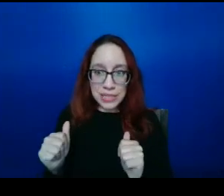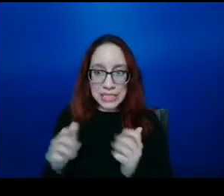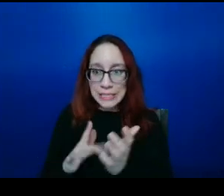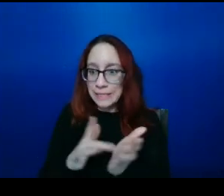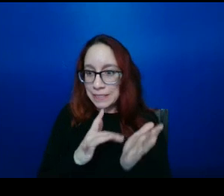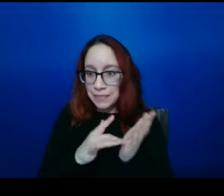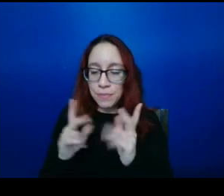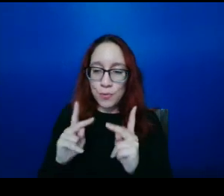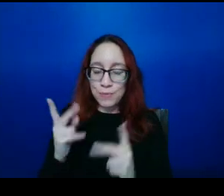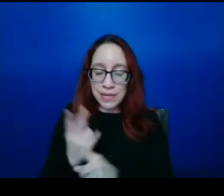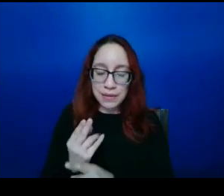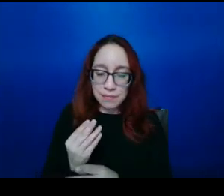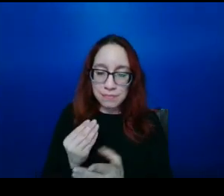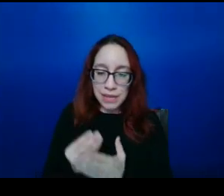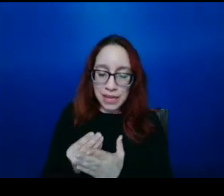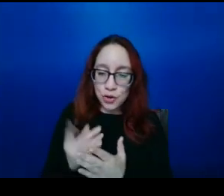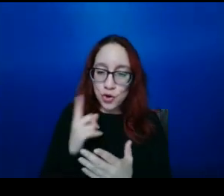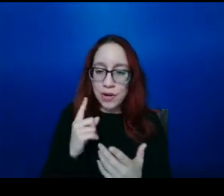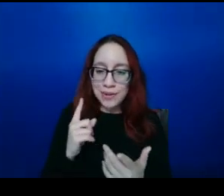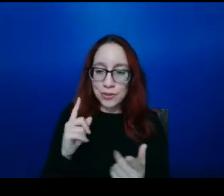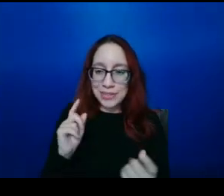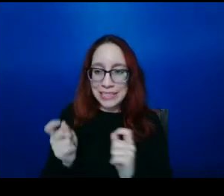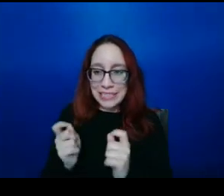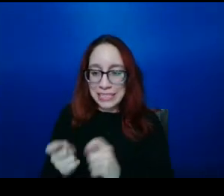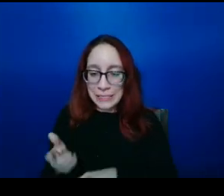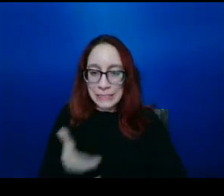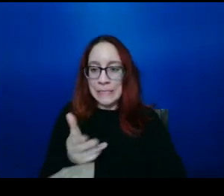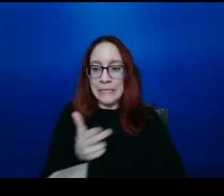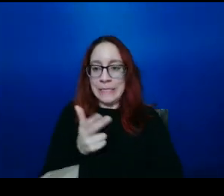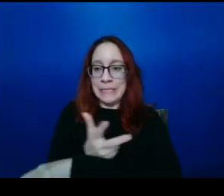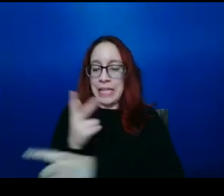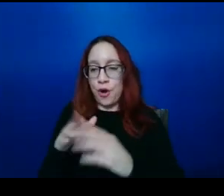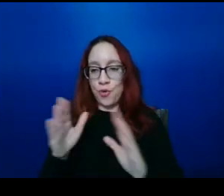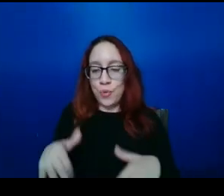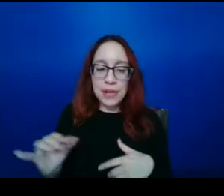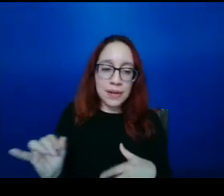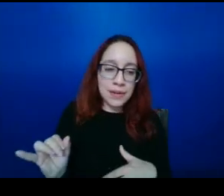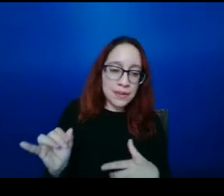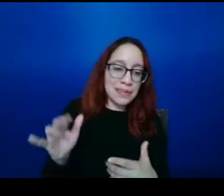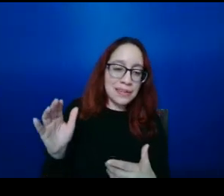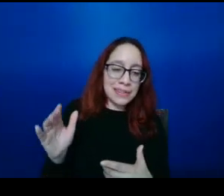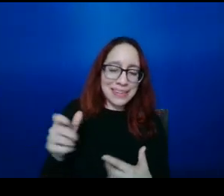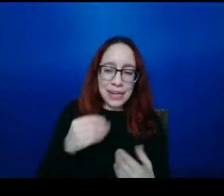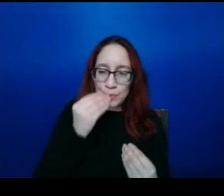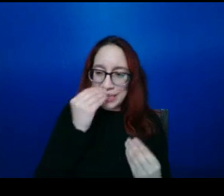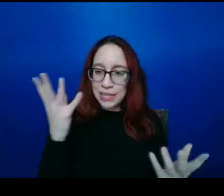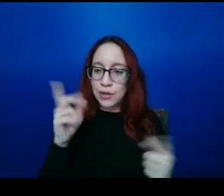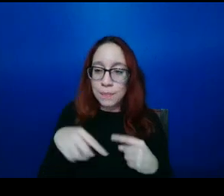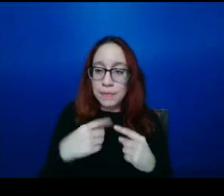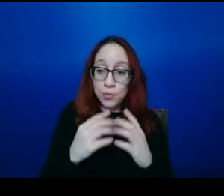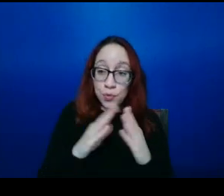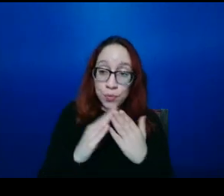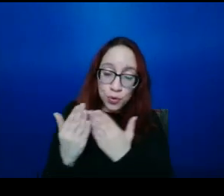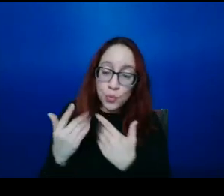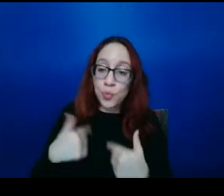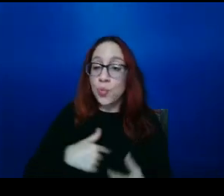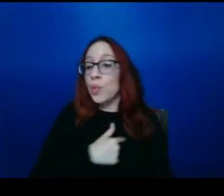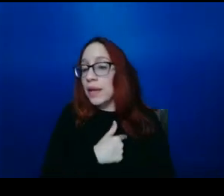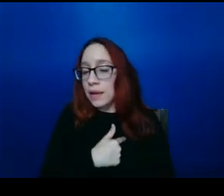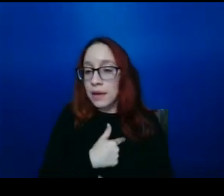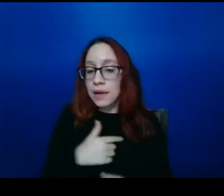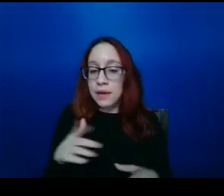other people's money and tries to flip and is sort of less caring about communities. We